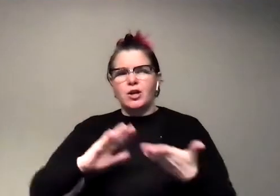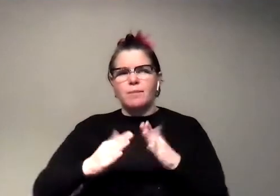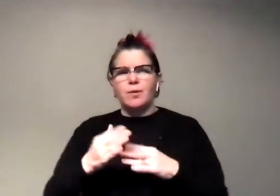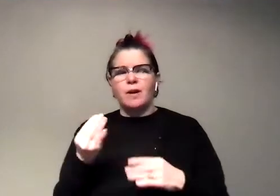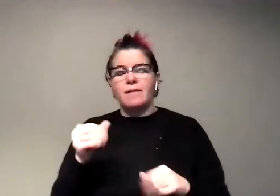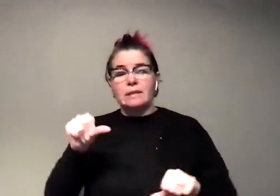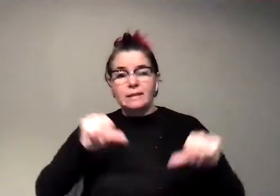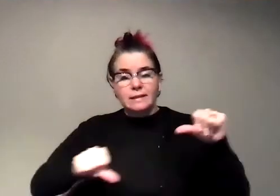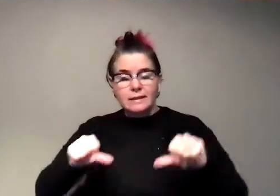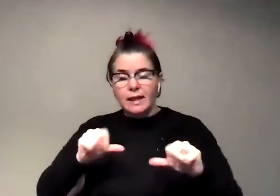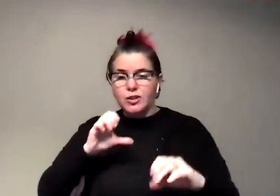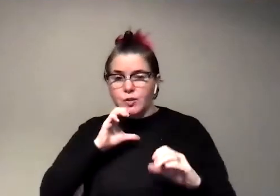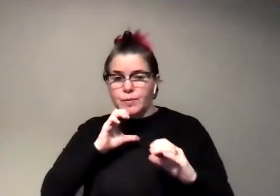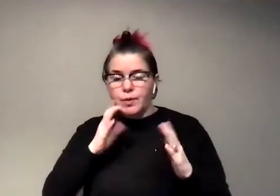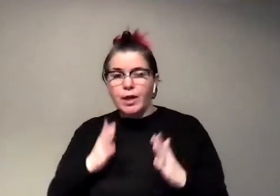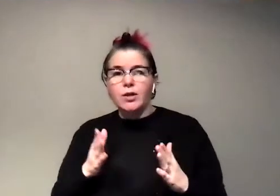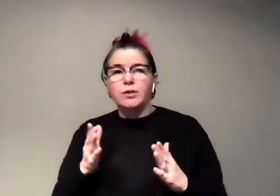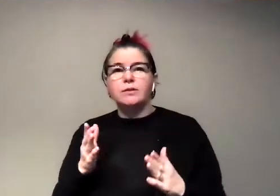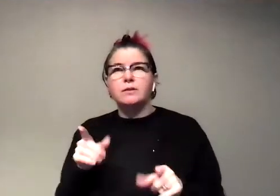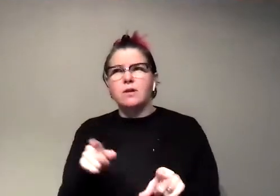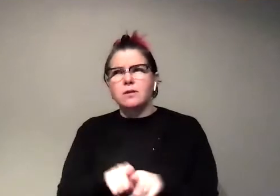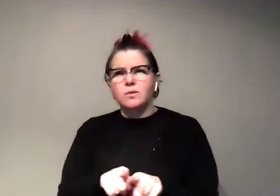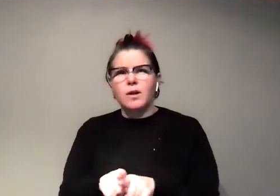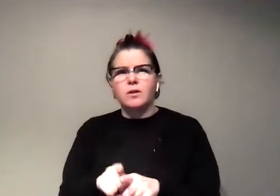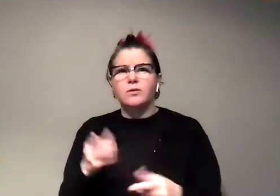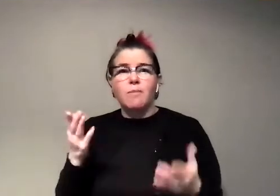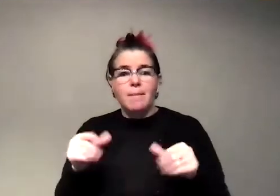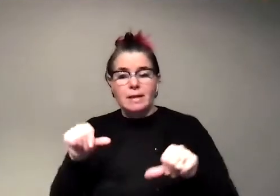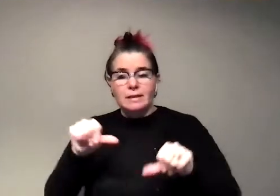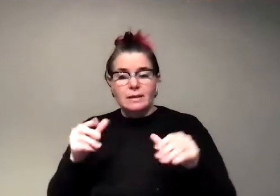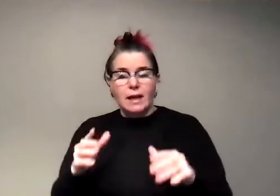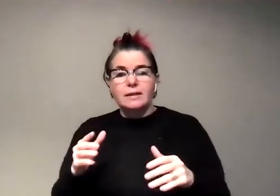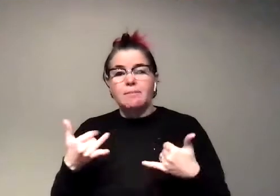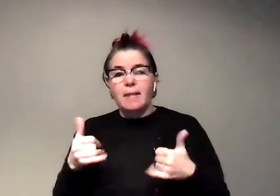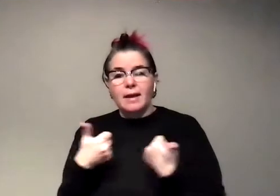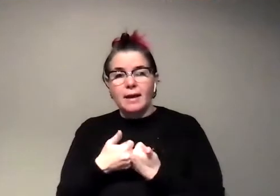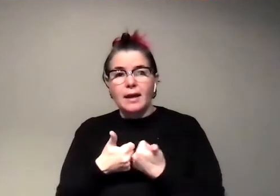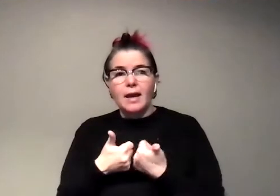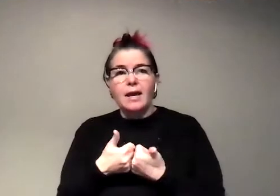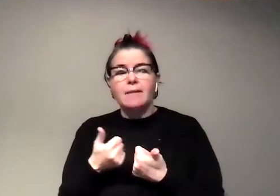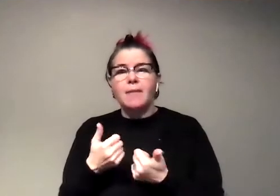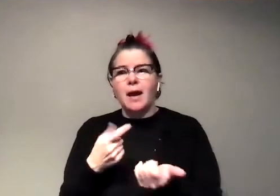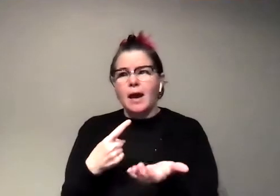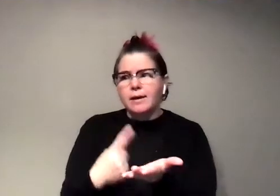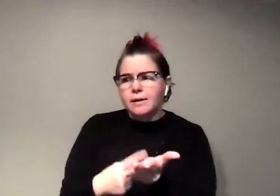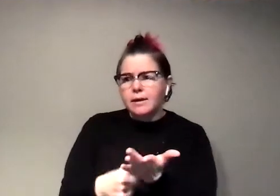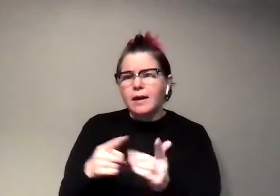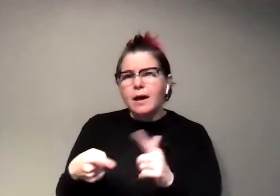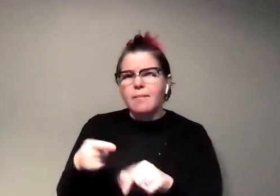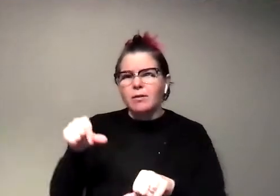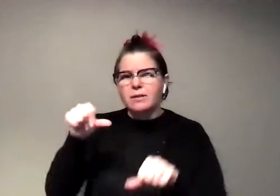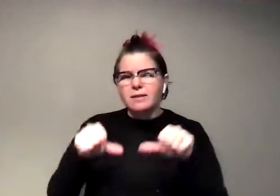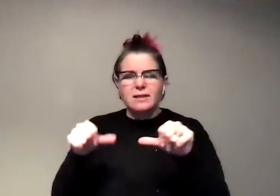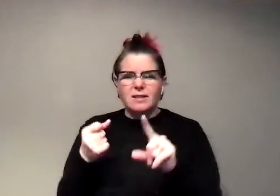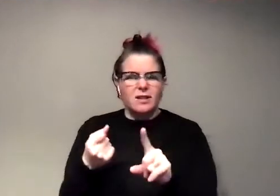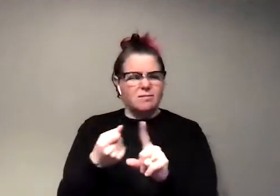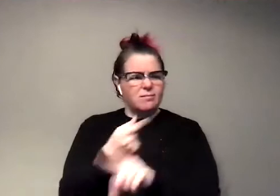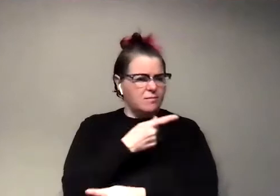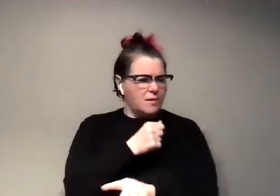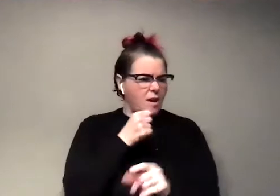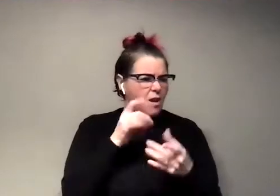communicators as well. So maybe a scientist will be playing a game and then talking about science that's unrelated to the game, or maybe they'll